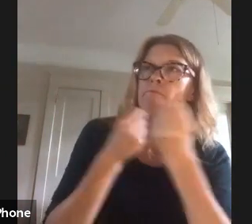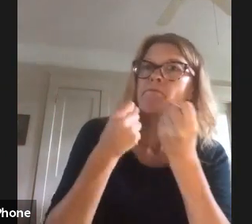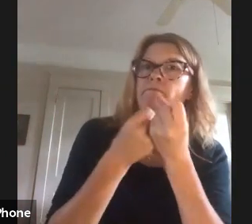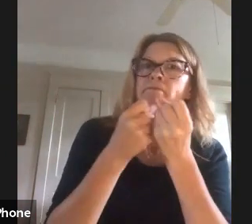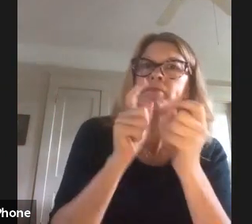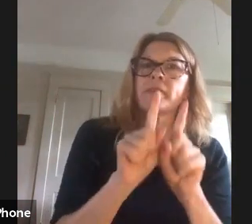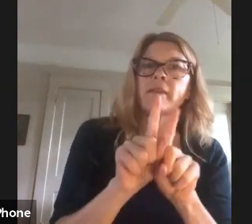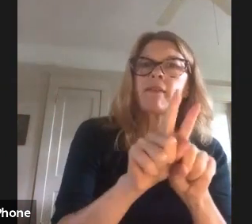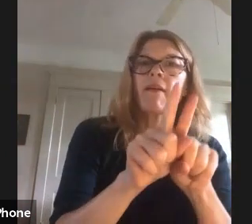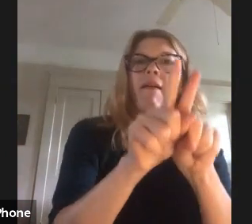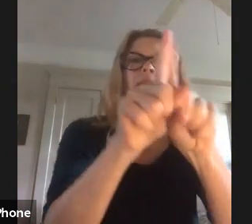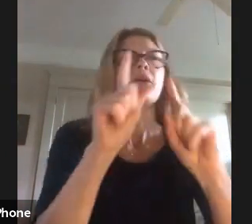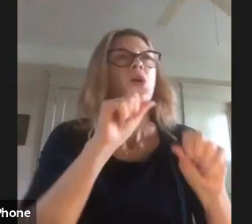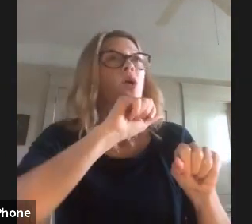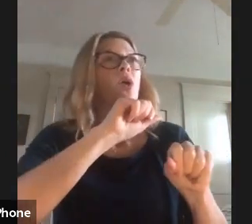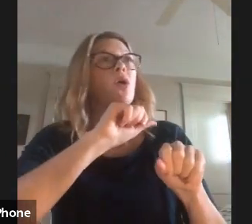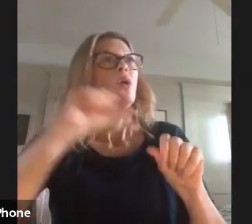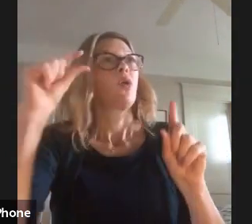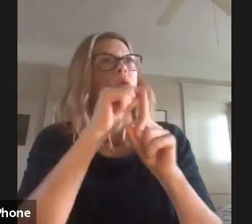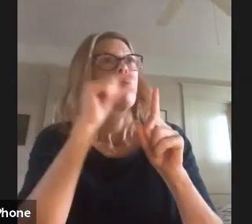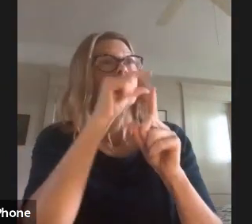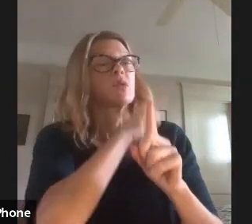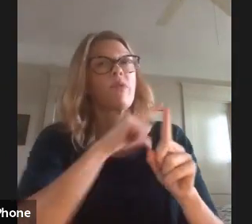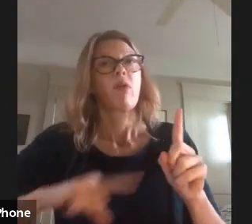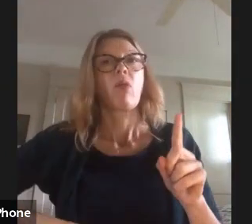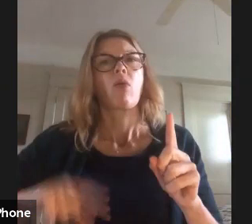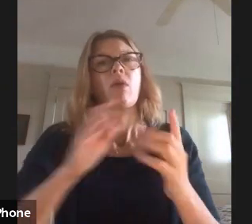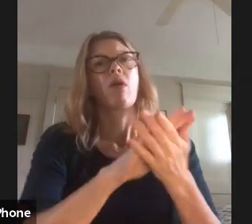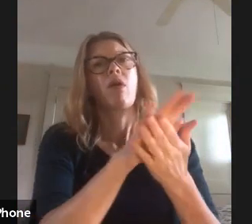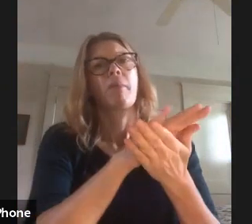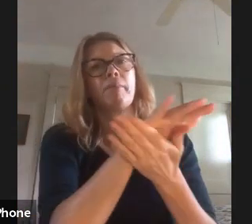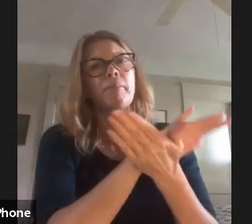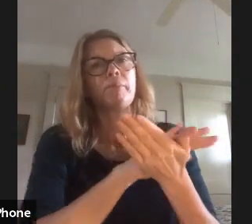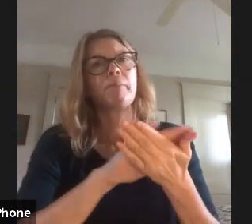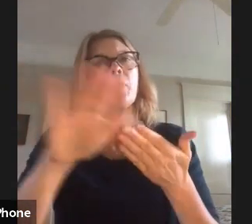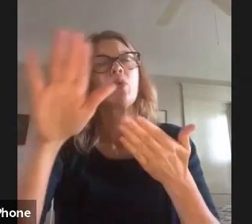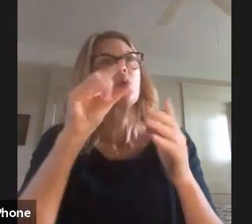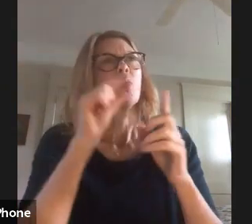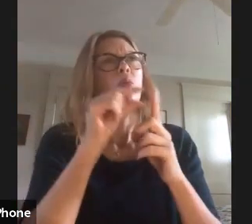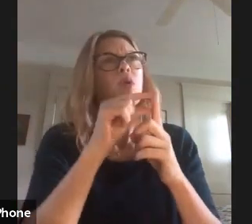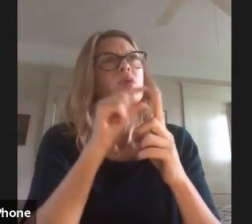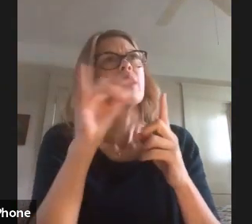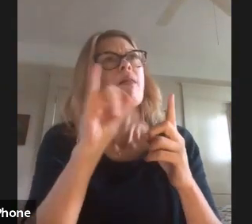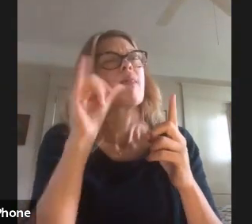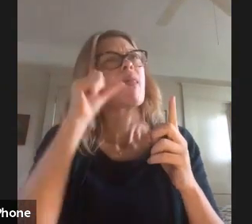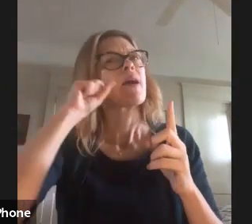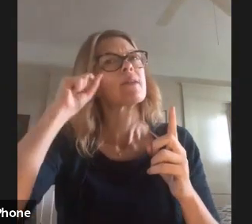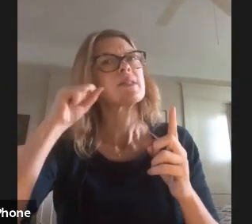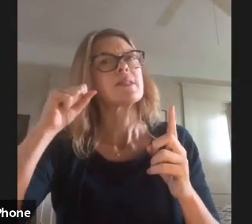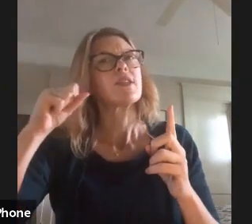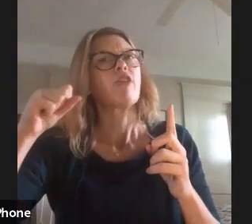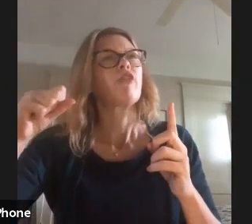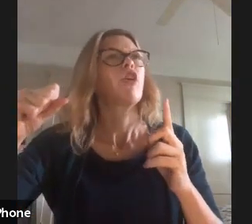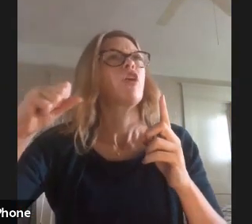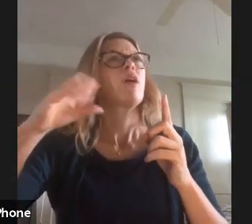The words of the Lord are pure words, like silver refined from ore and purified